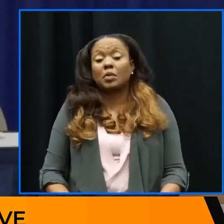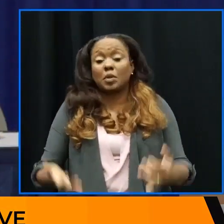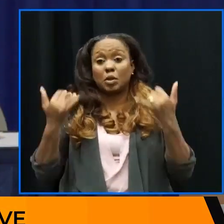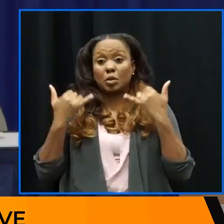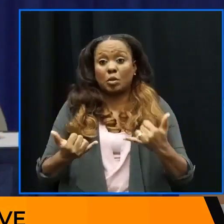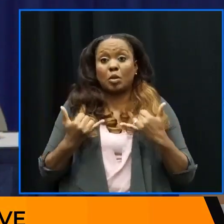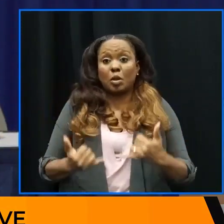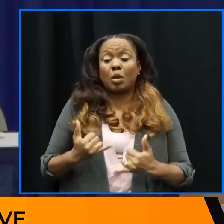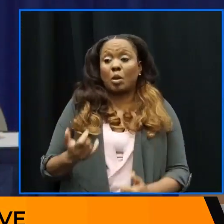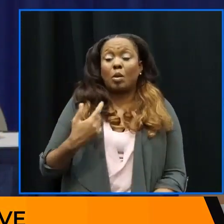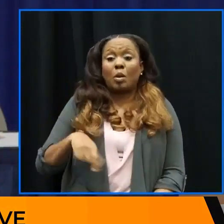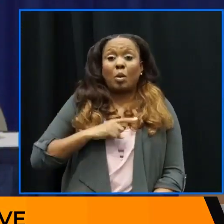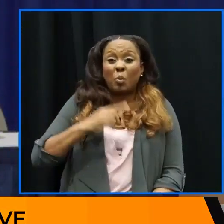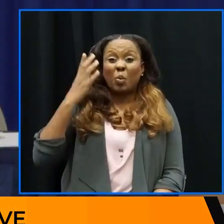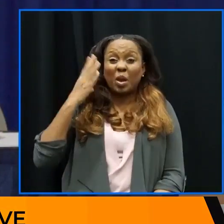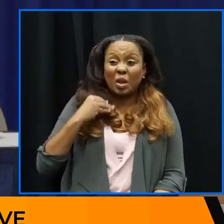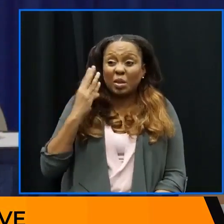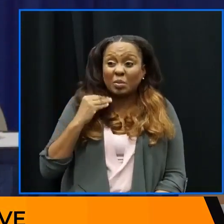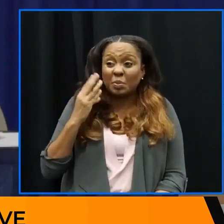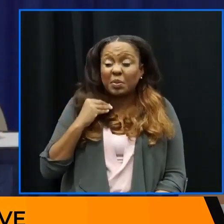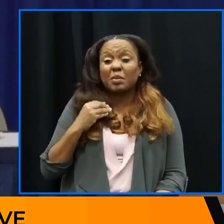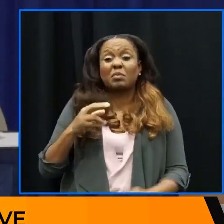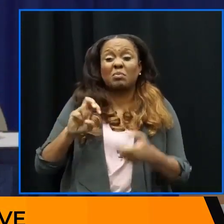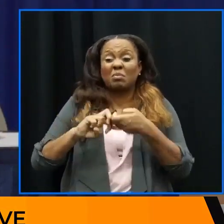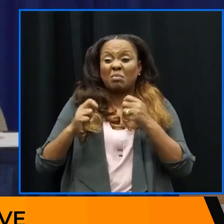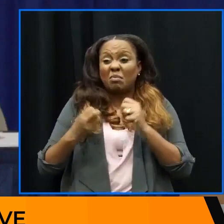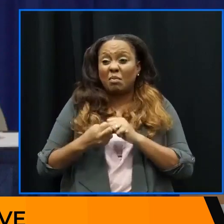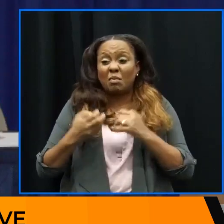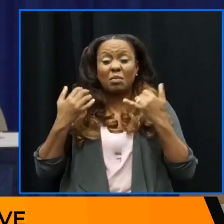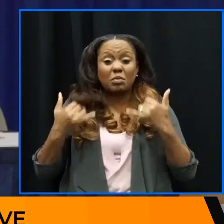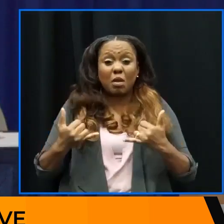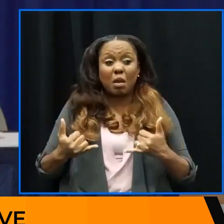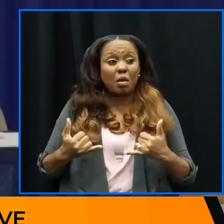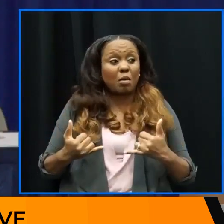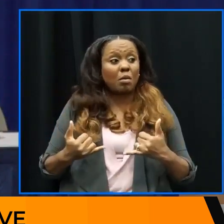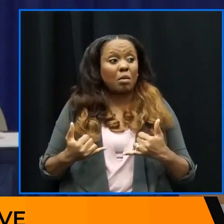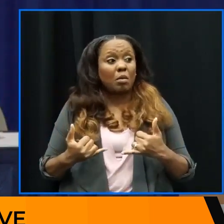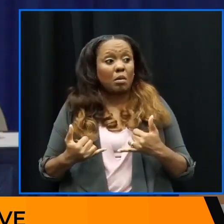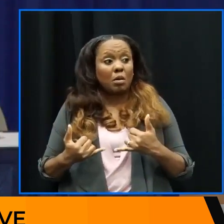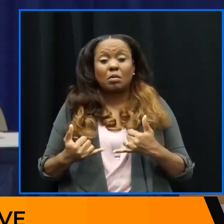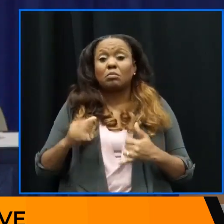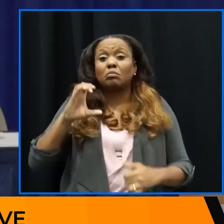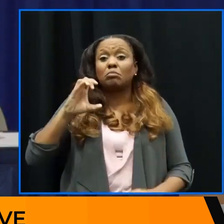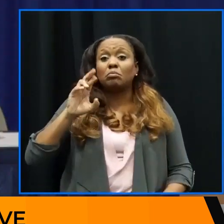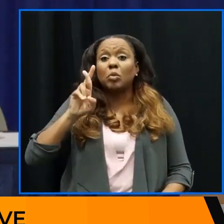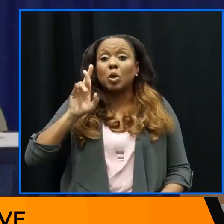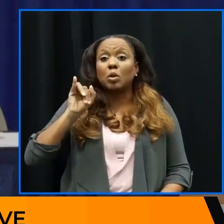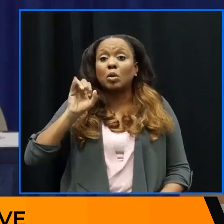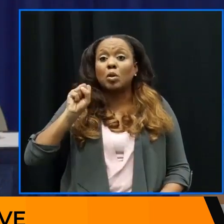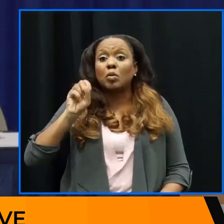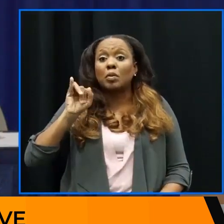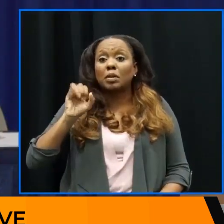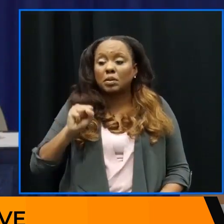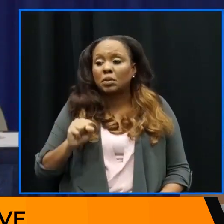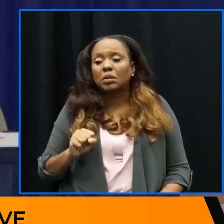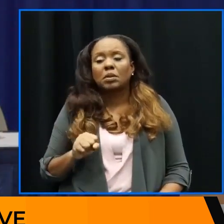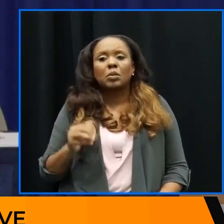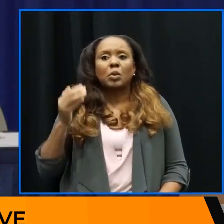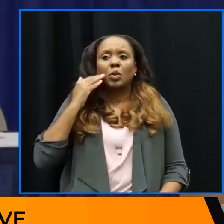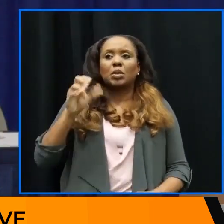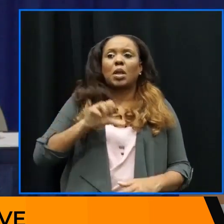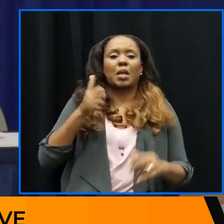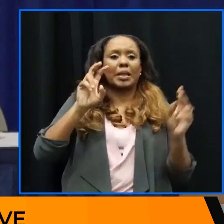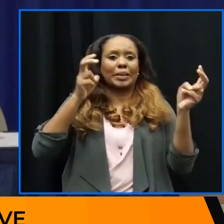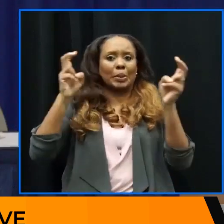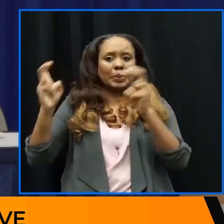there may be the consideration by many there are many other immediate issues that we should be concerned with. It